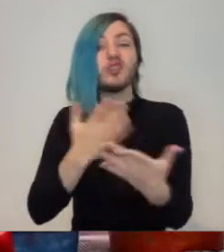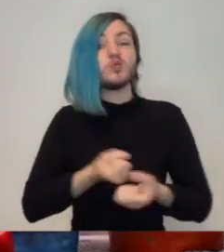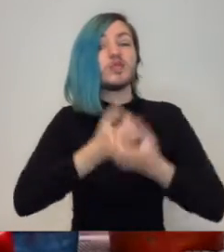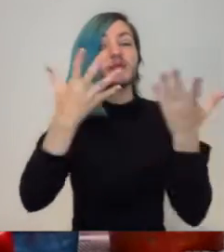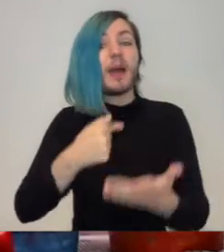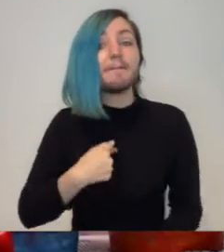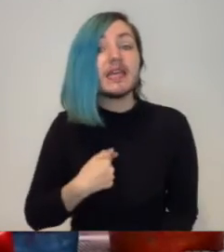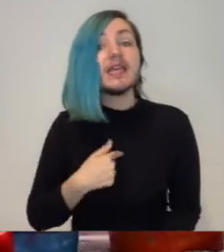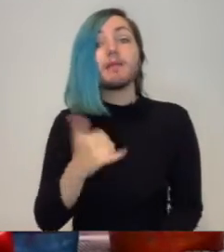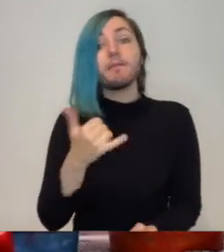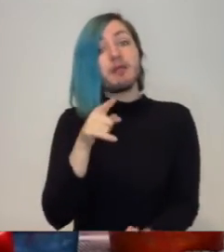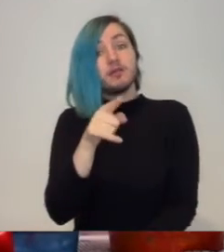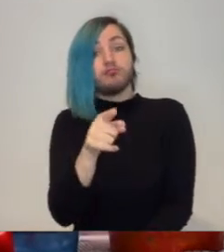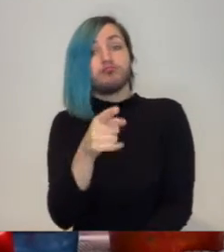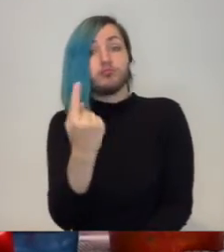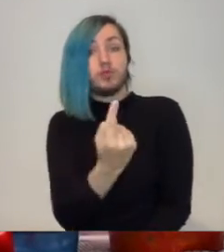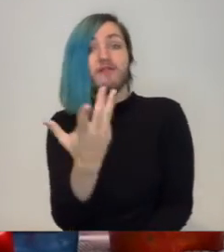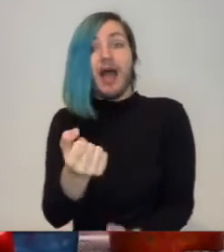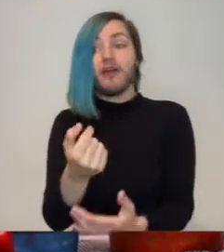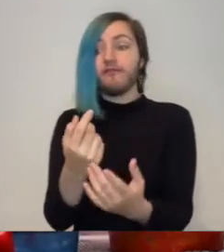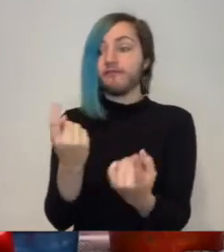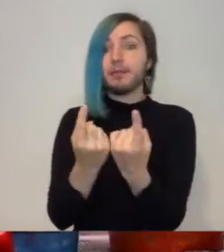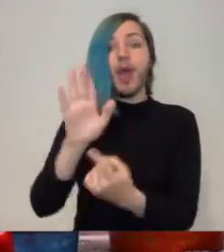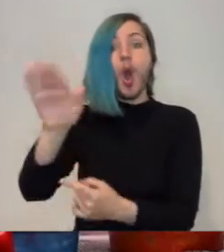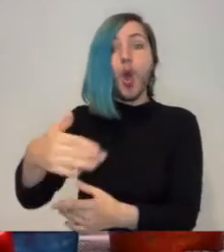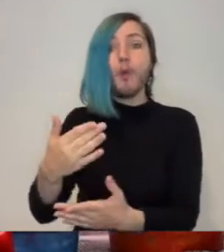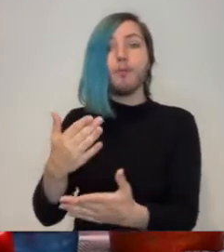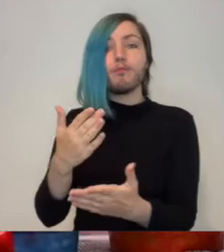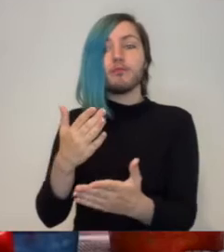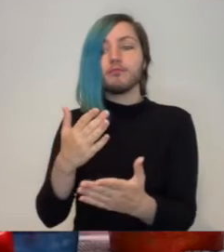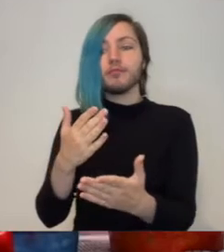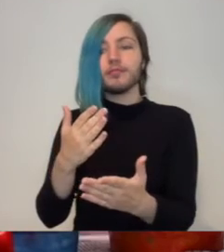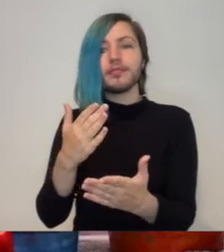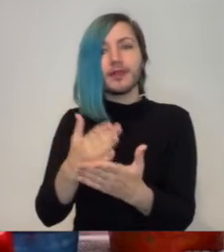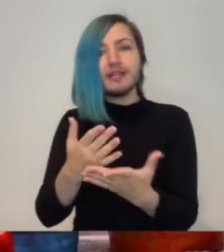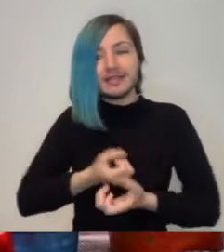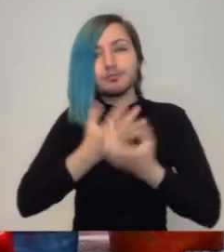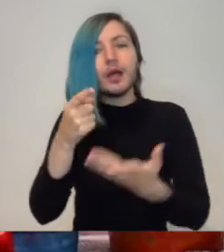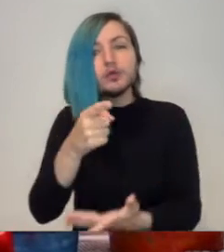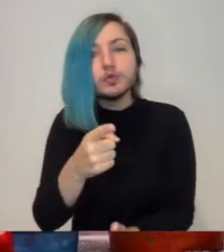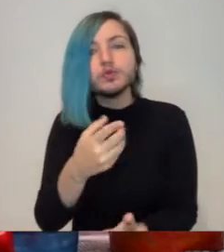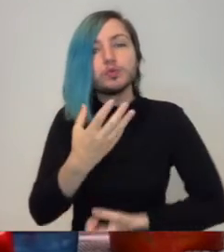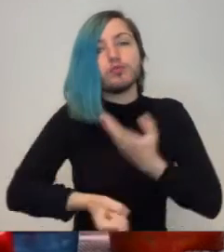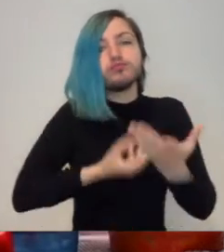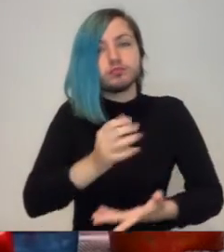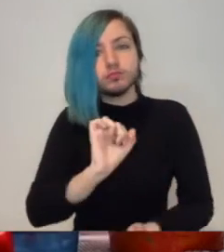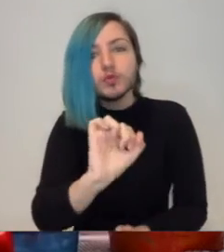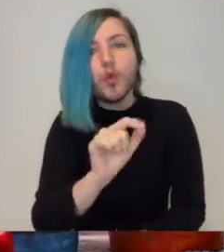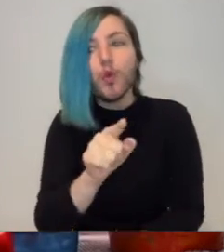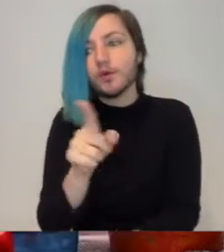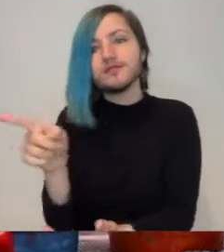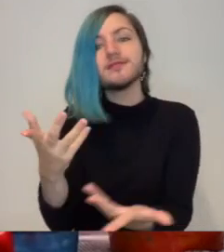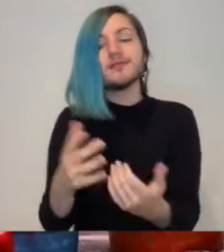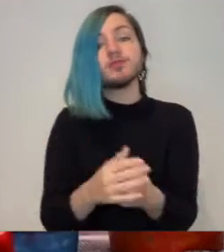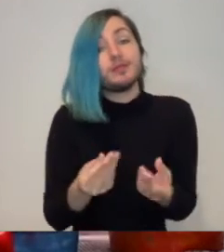inspiration. But then you might have something at home that you might want to use that tells your own story. And the materials I'll be using for